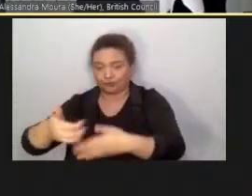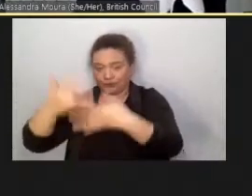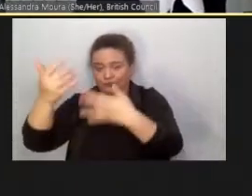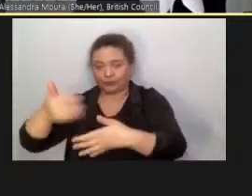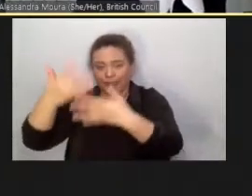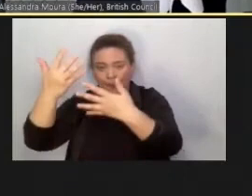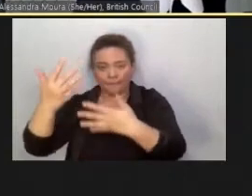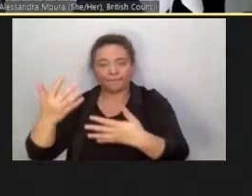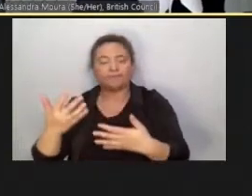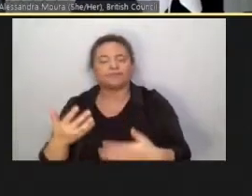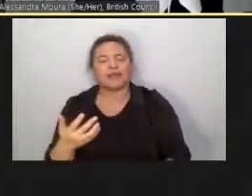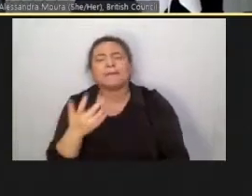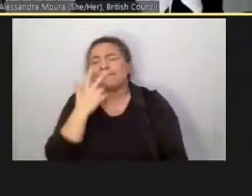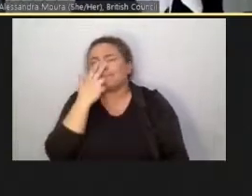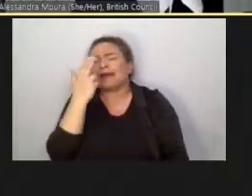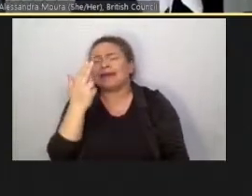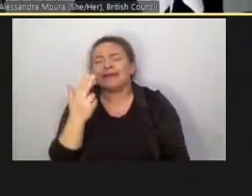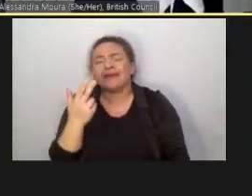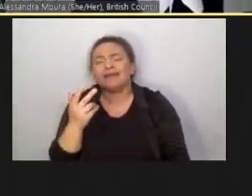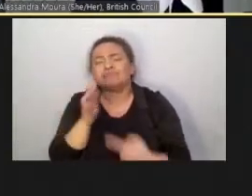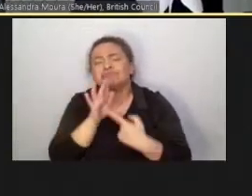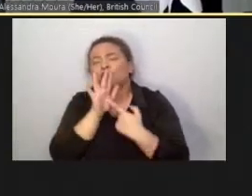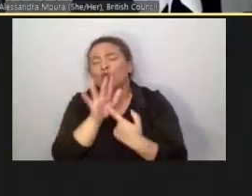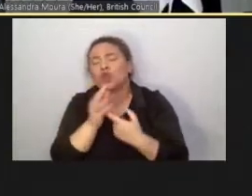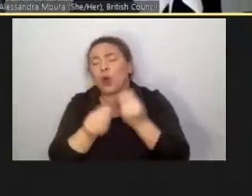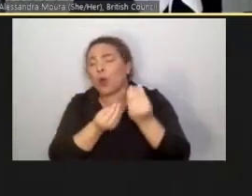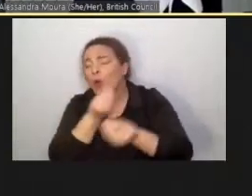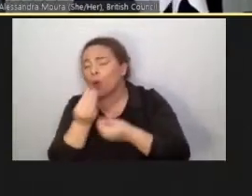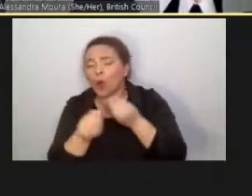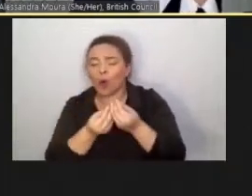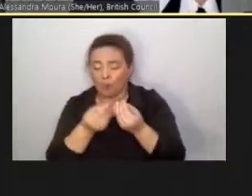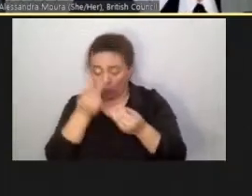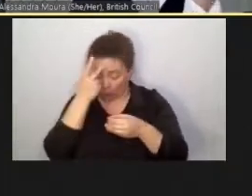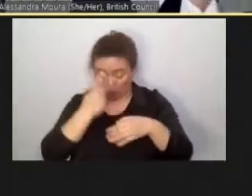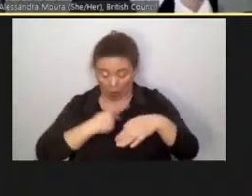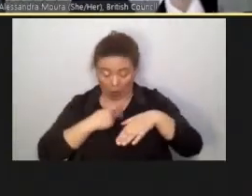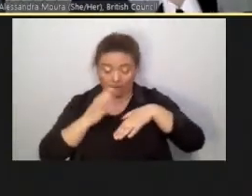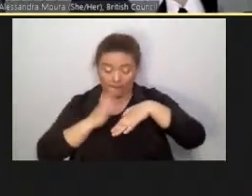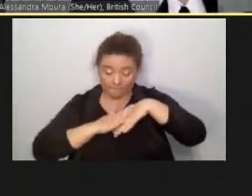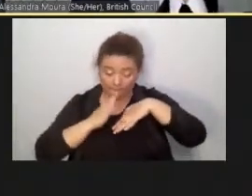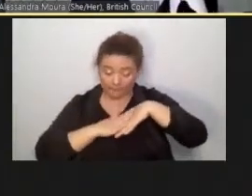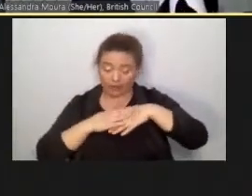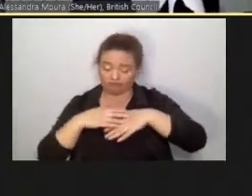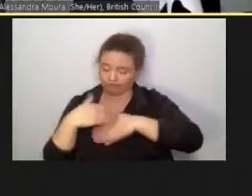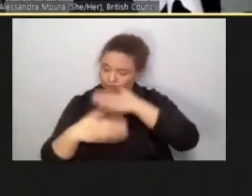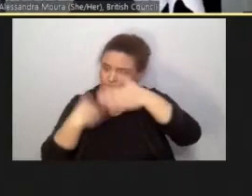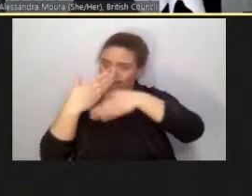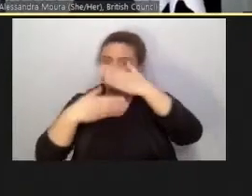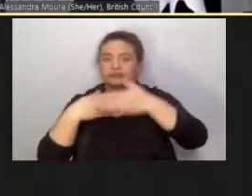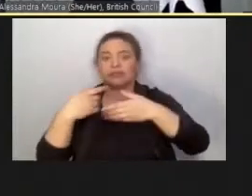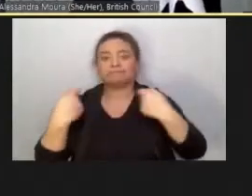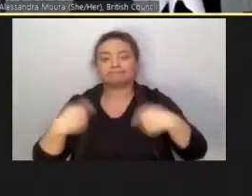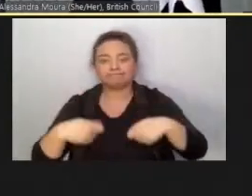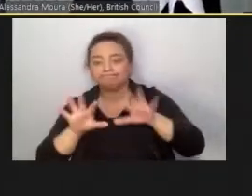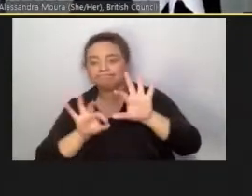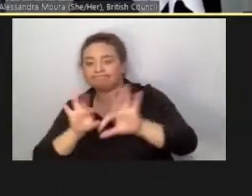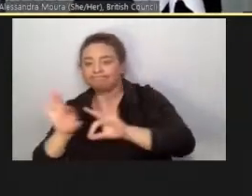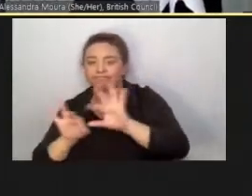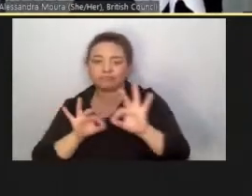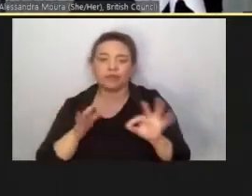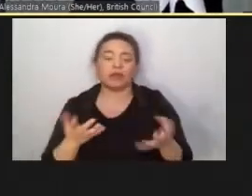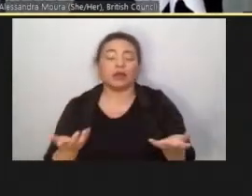on the skills that they would prefer to develop, there's quite some questions about class